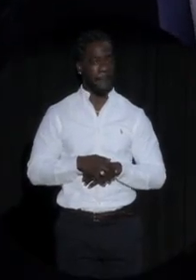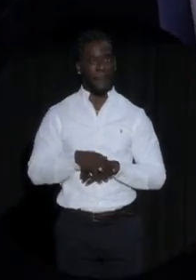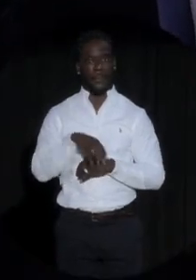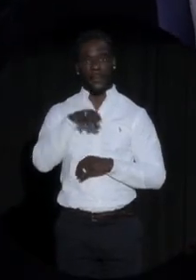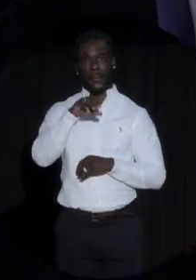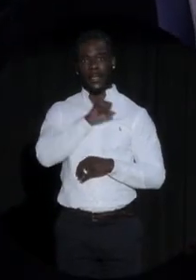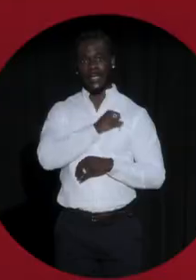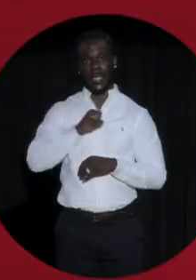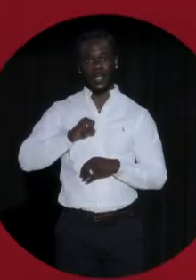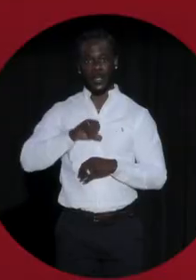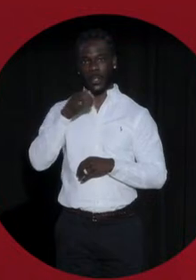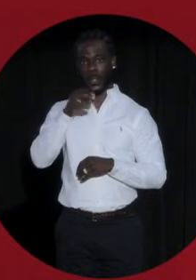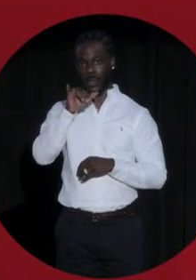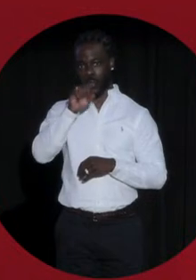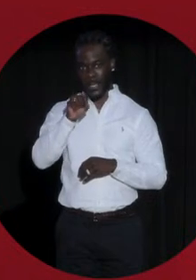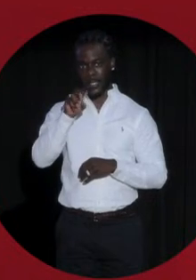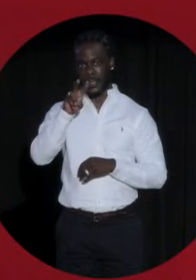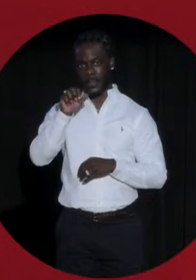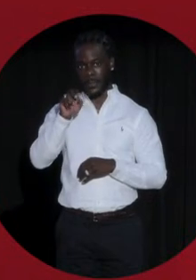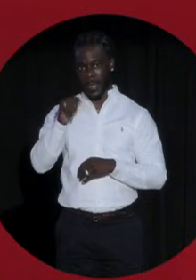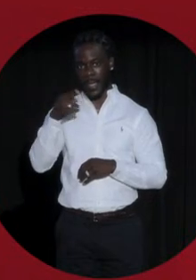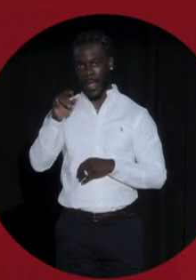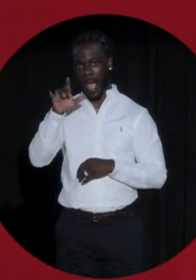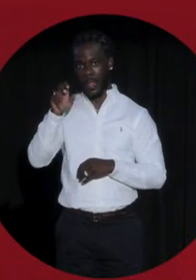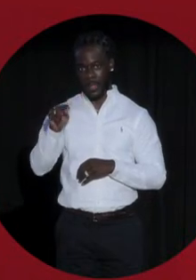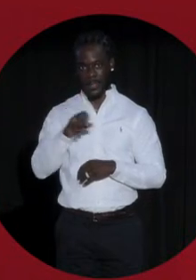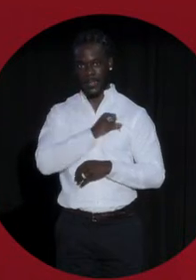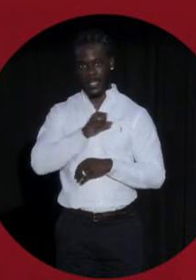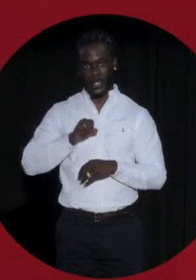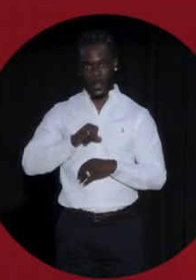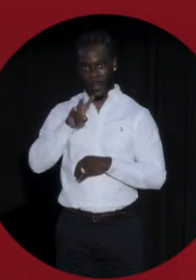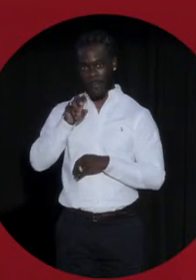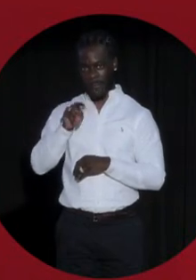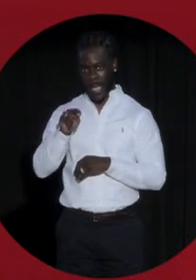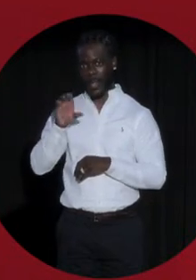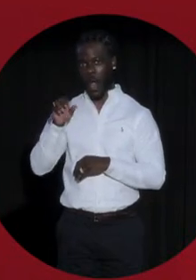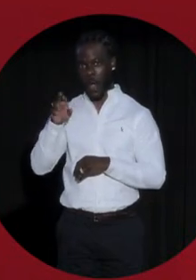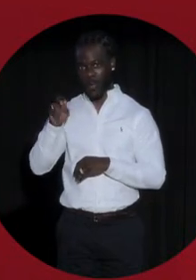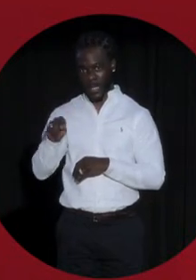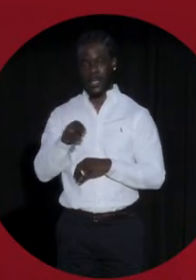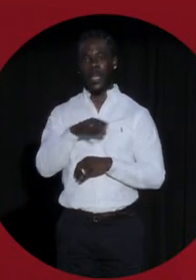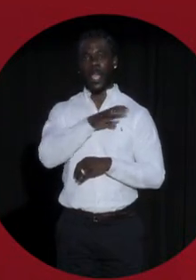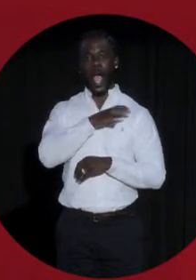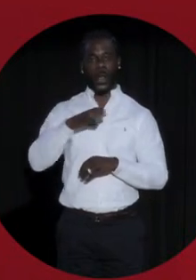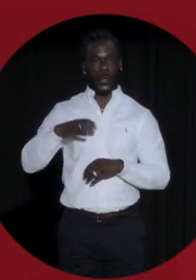Senator Chris Van Hollen, Senator Ben Cardin, Congressman Steny Hoyer,